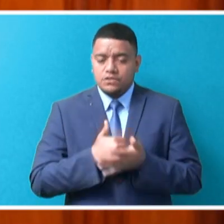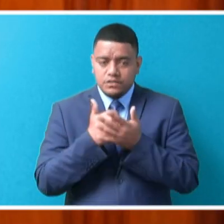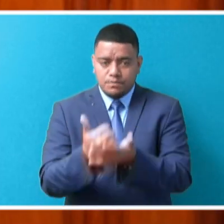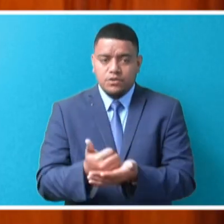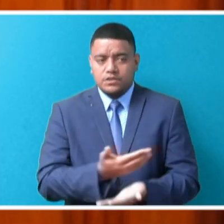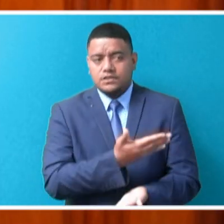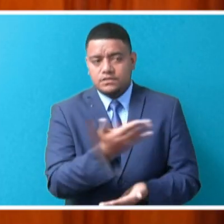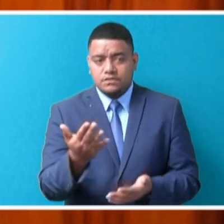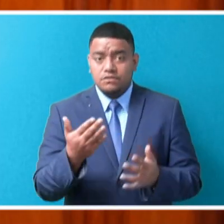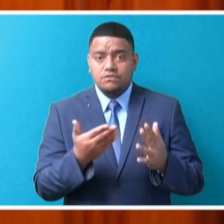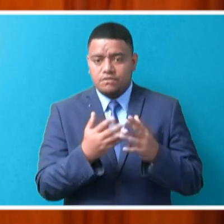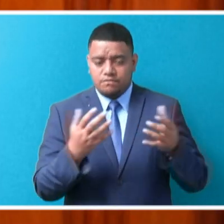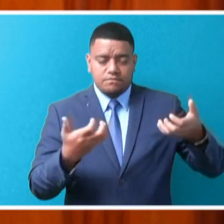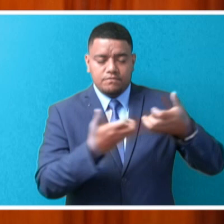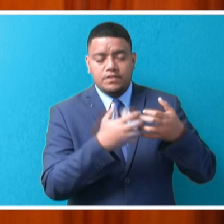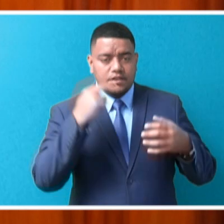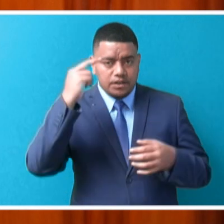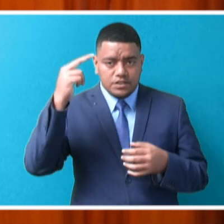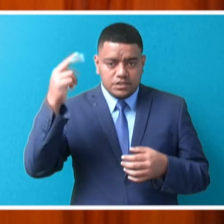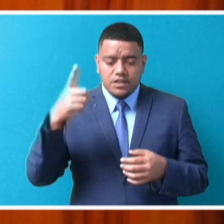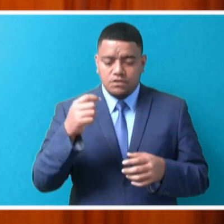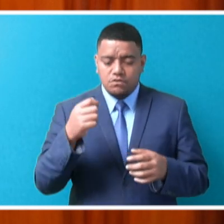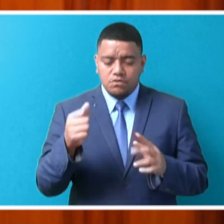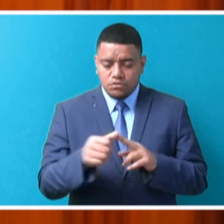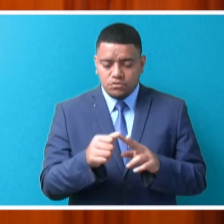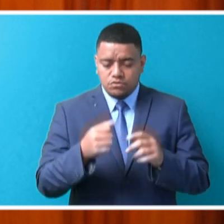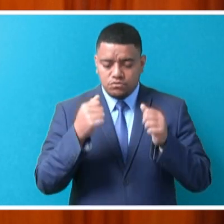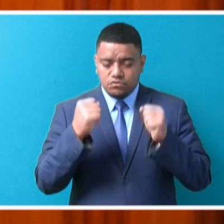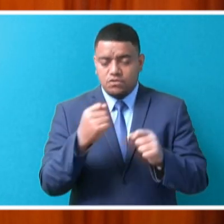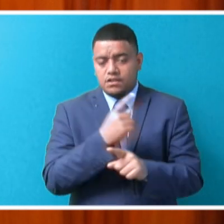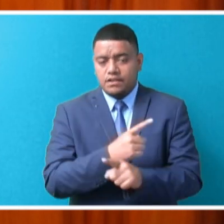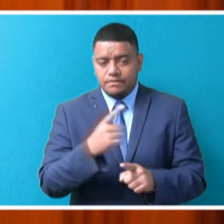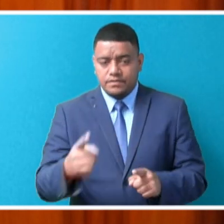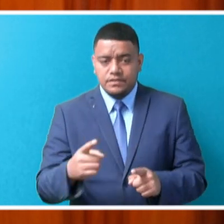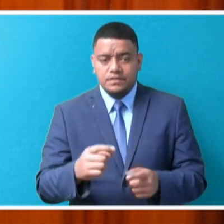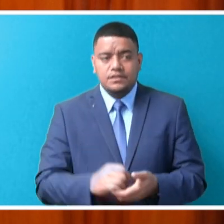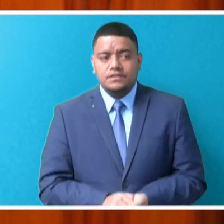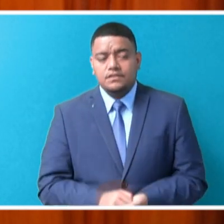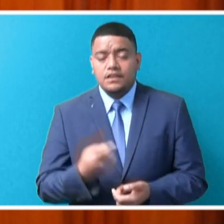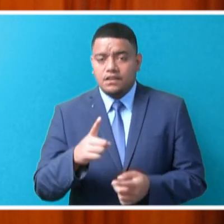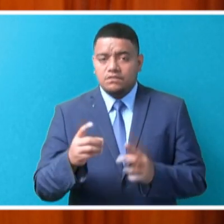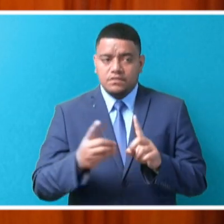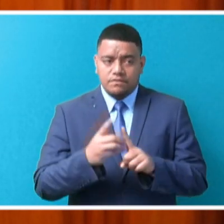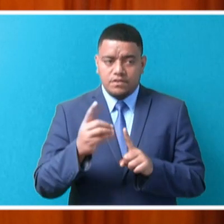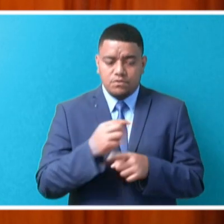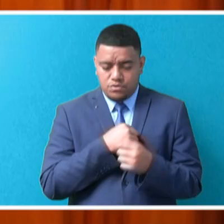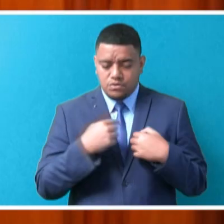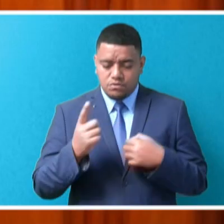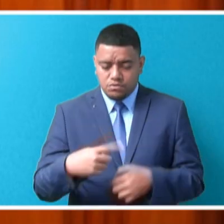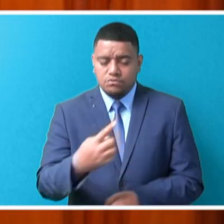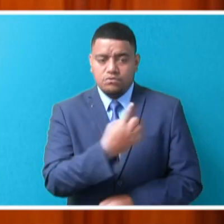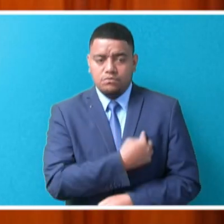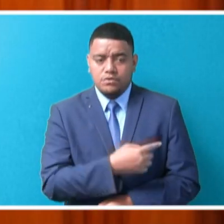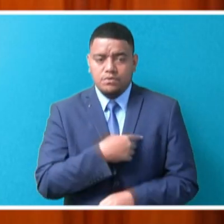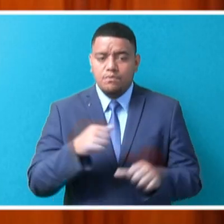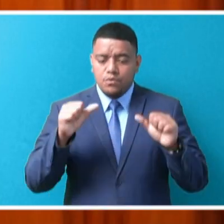national agenda through strong governance, inclusive growth, sustainable management, and collaborative development. We remain committed to protecting our marine